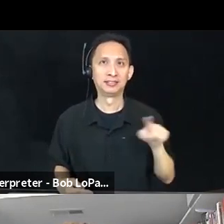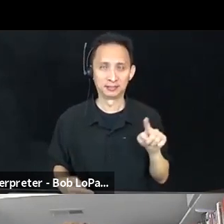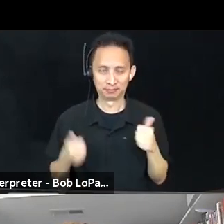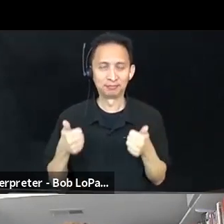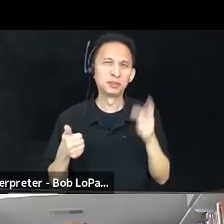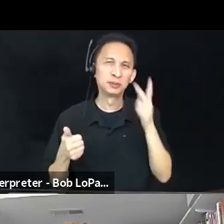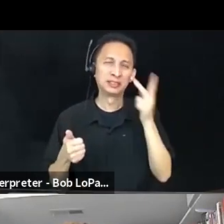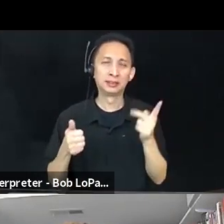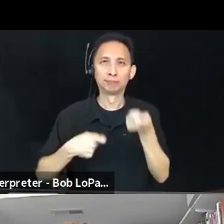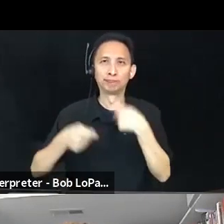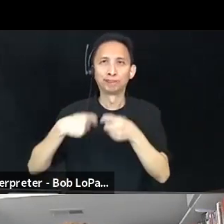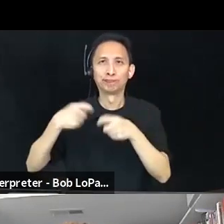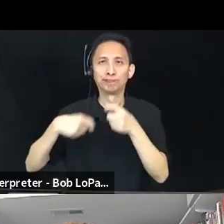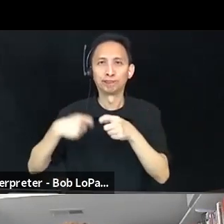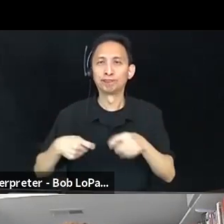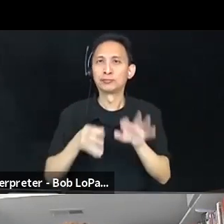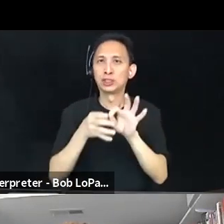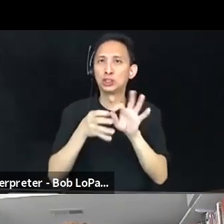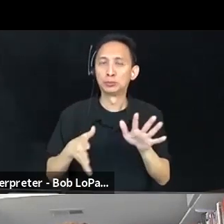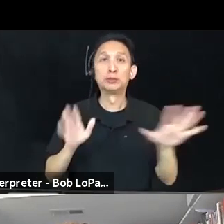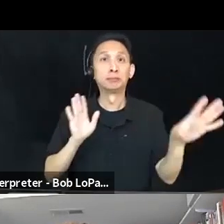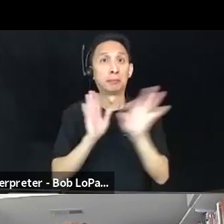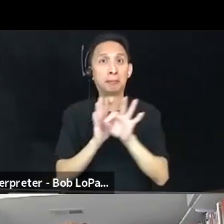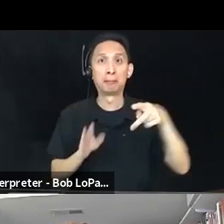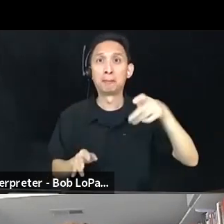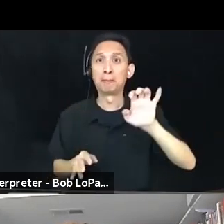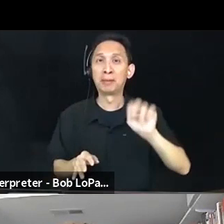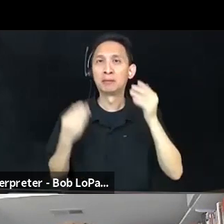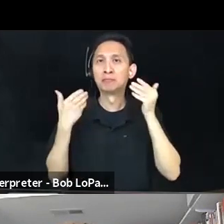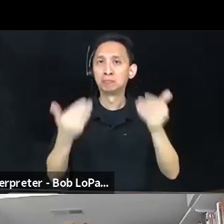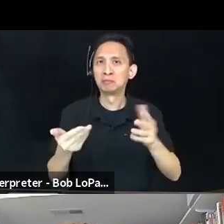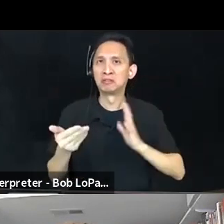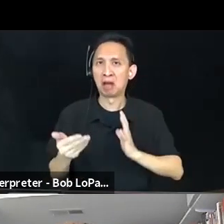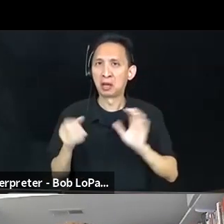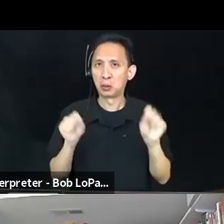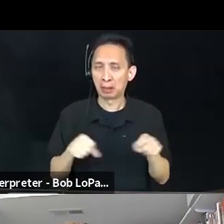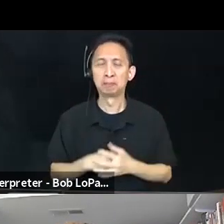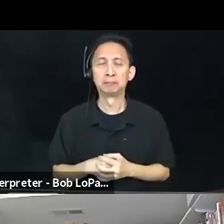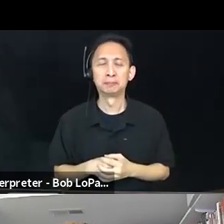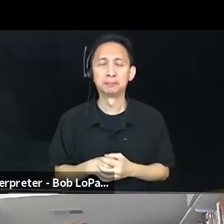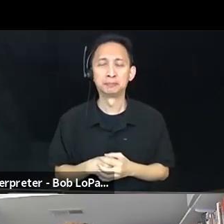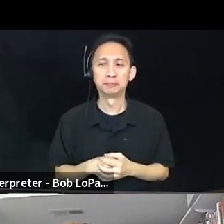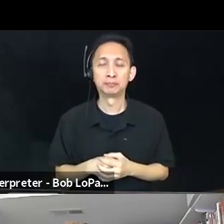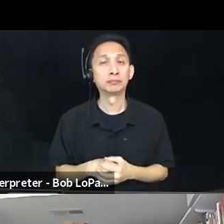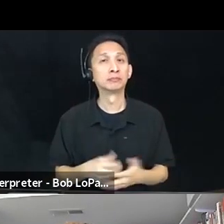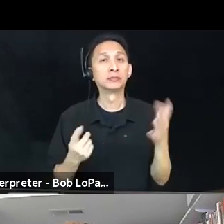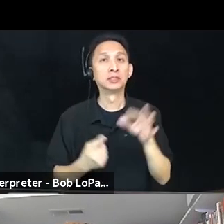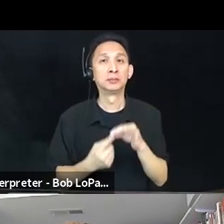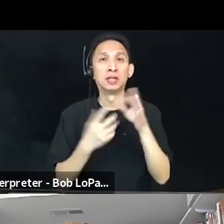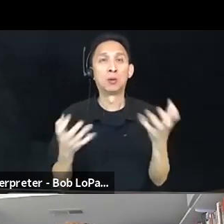time, helping us reach out to a larger audience. And I especially want to thank